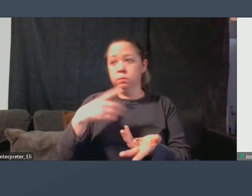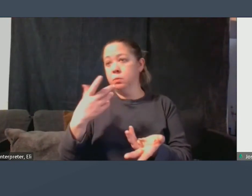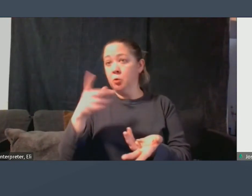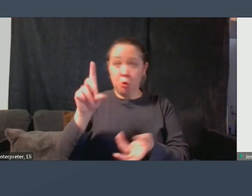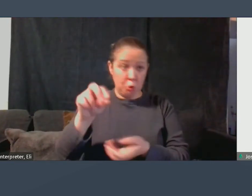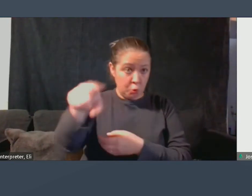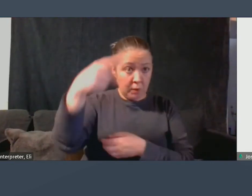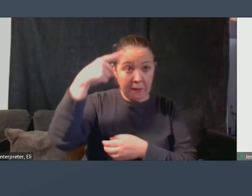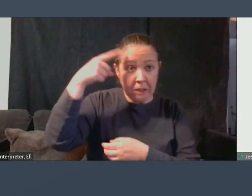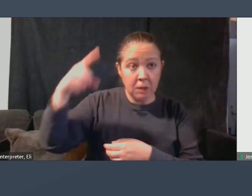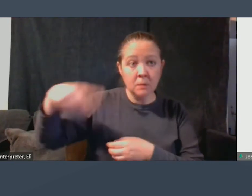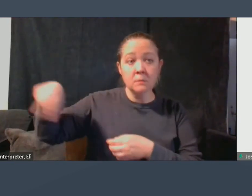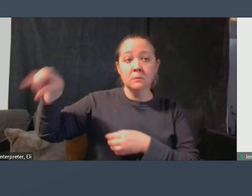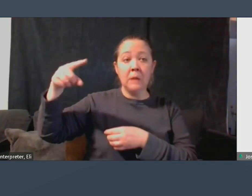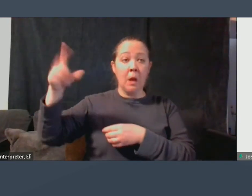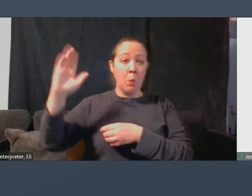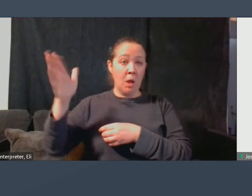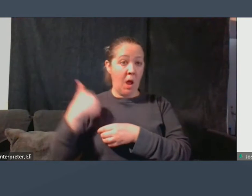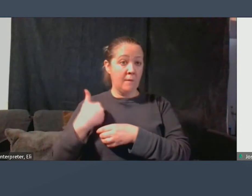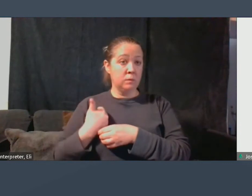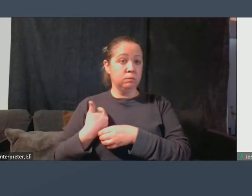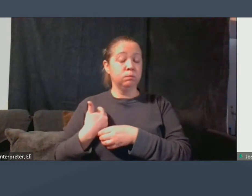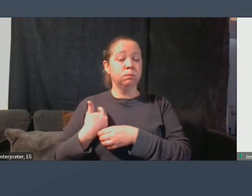they will have,